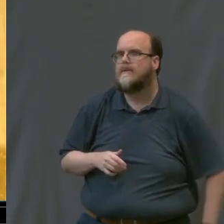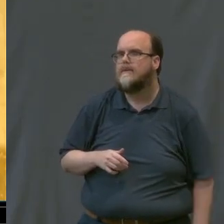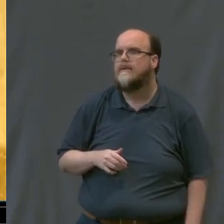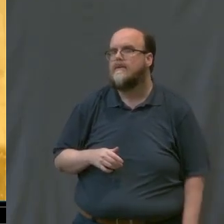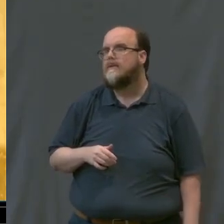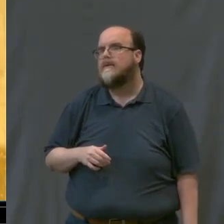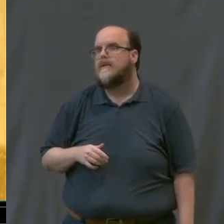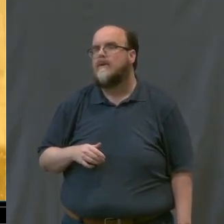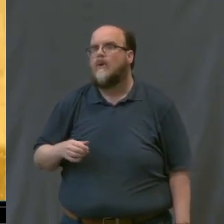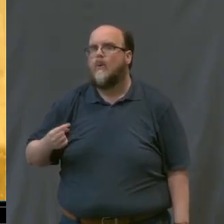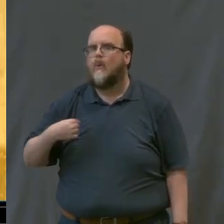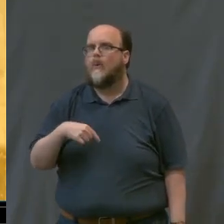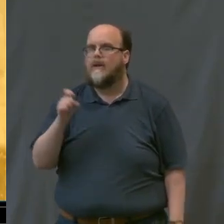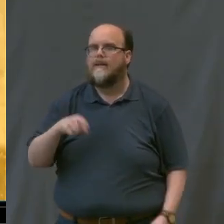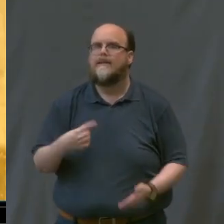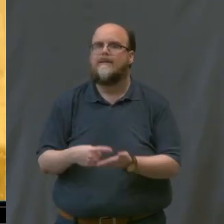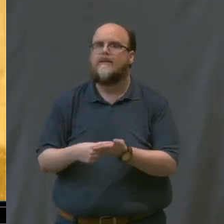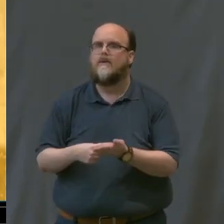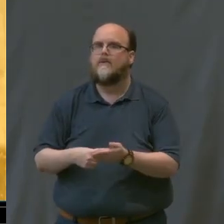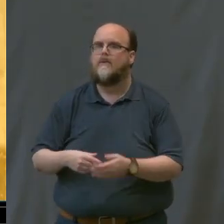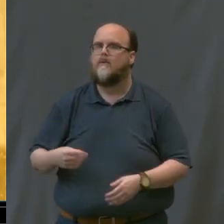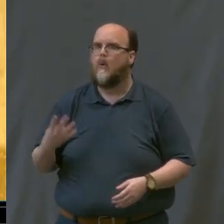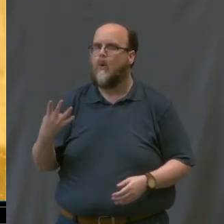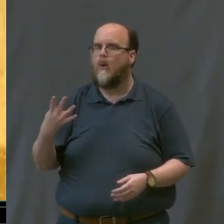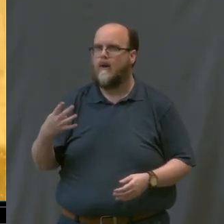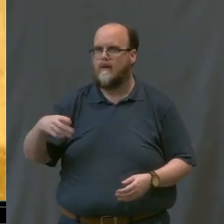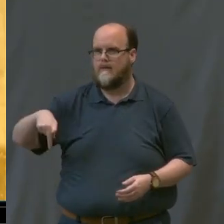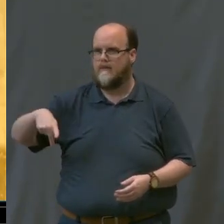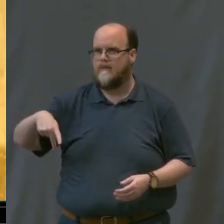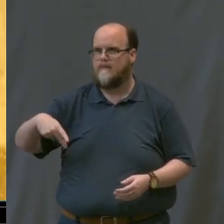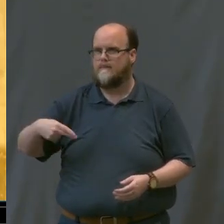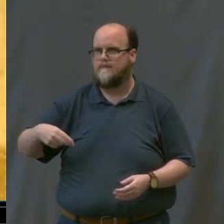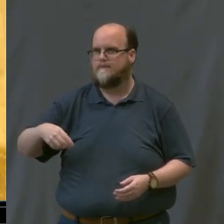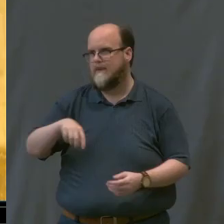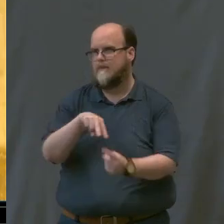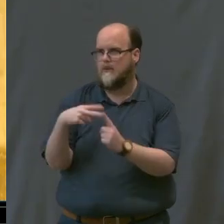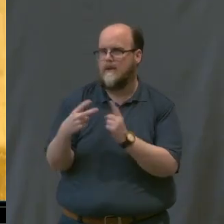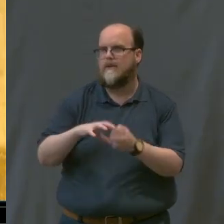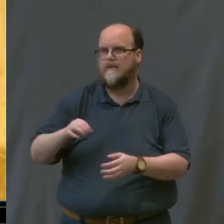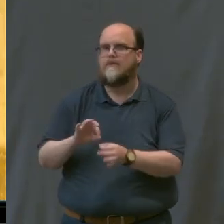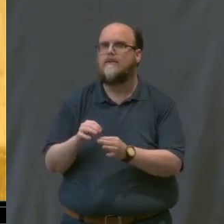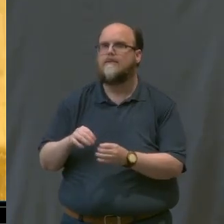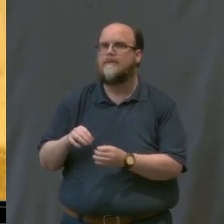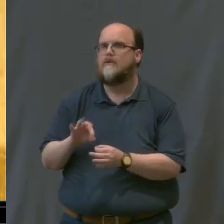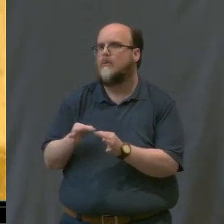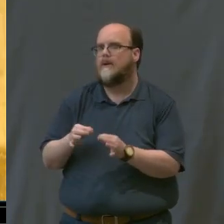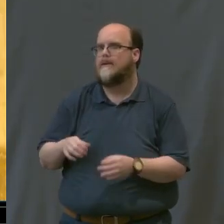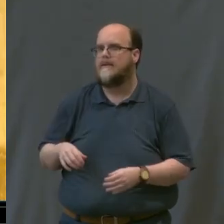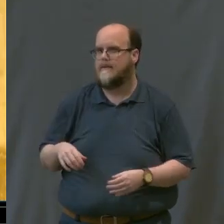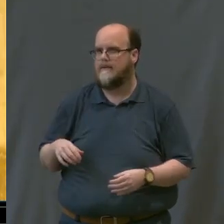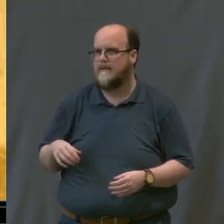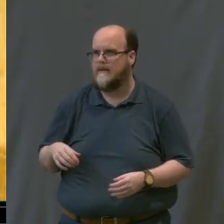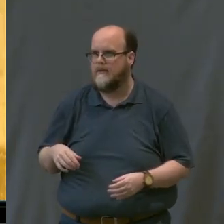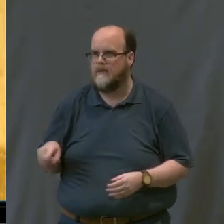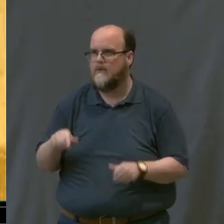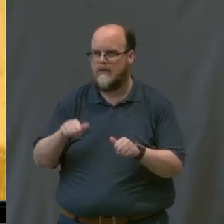We need to discuss the 4 philosophies of interpretation of the book of Revelation. Now, I'm going to keep these at a very high level. You can